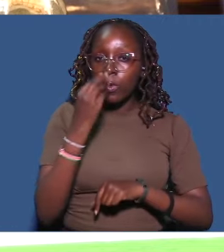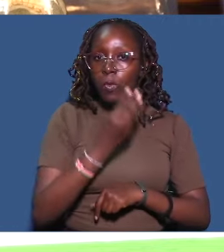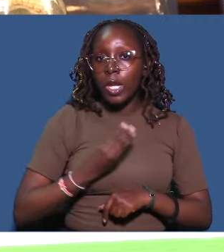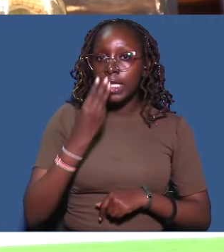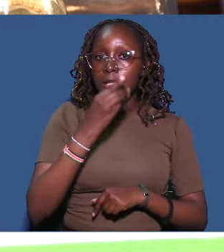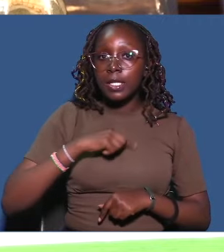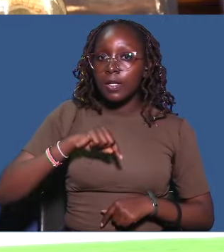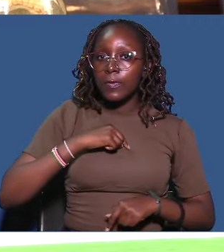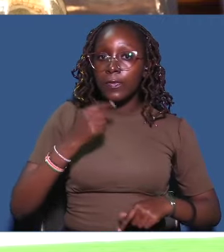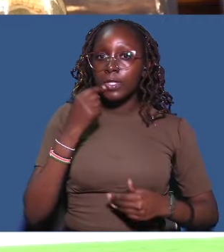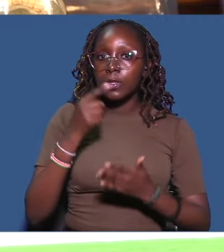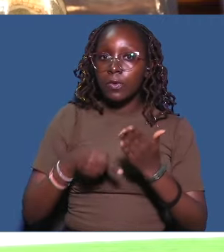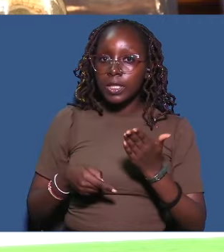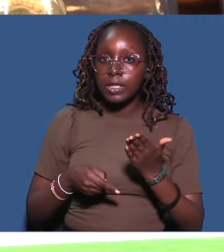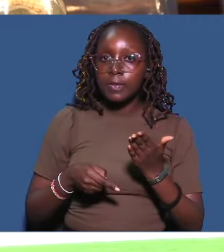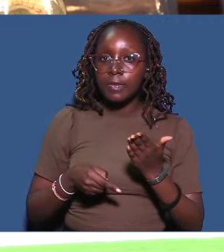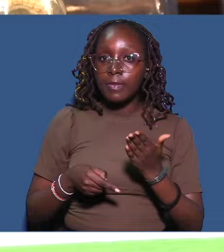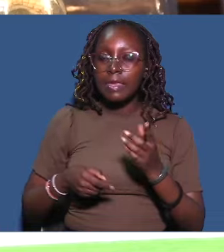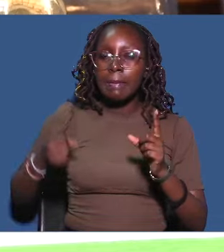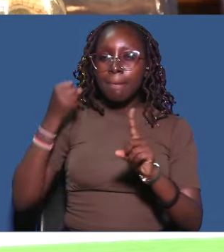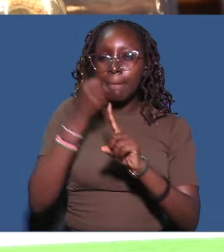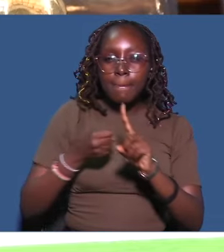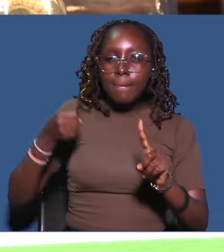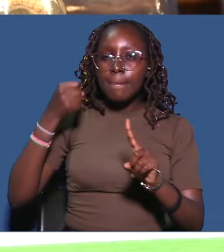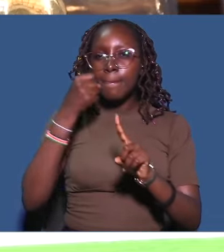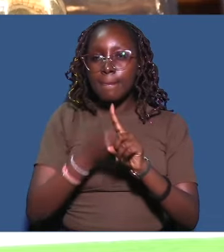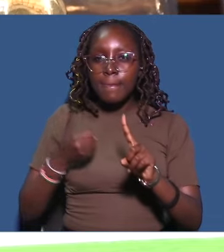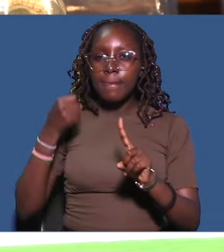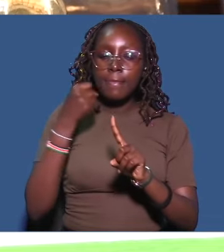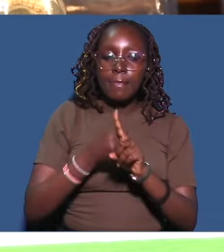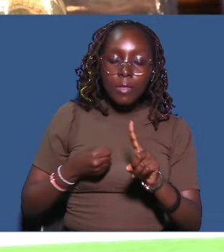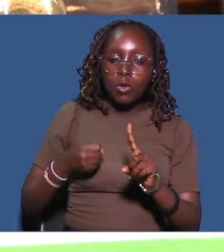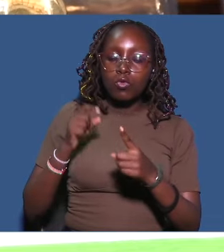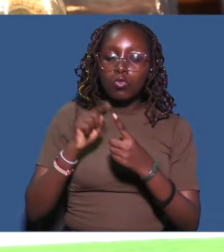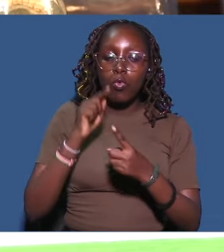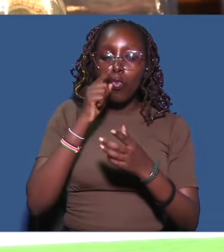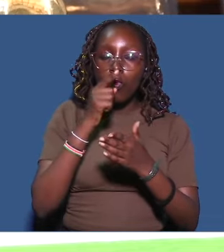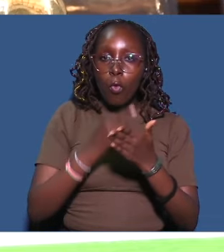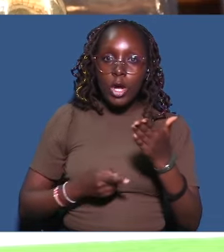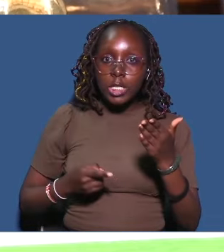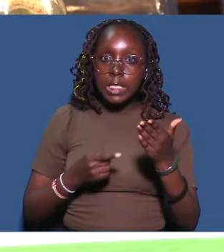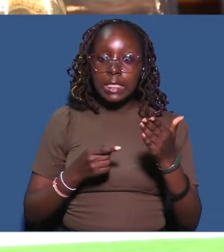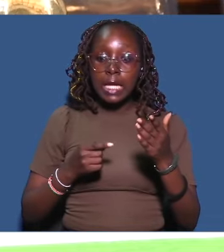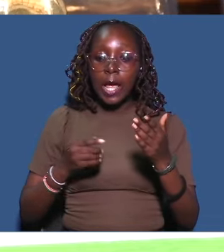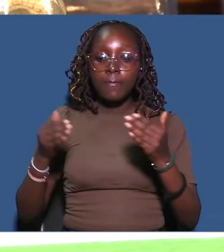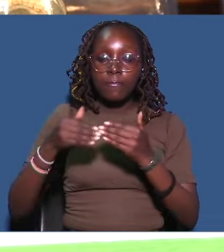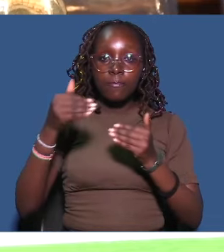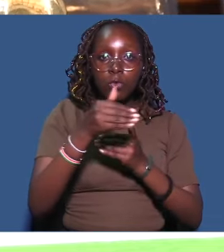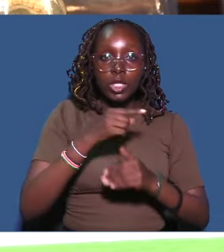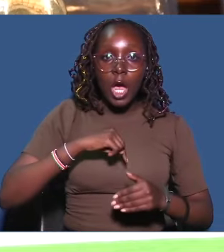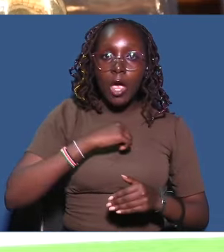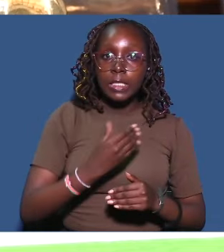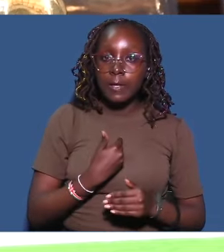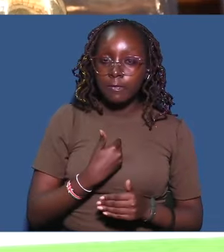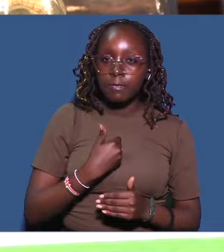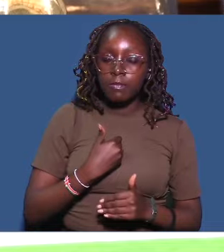Wednesday, we are saying straining towards what lies ahead. Straining towards what lies ahead. This